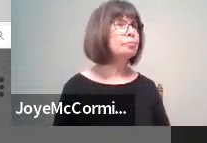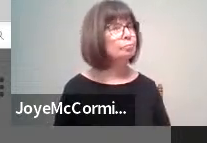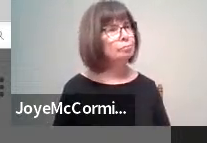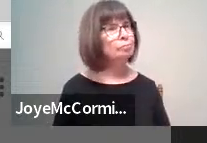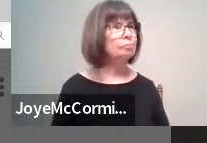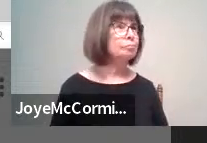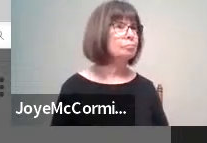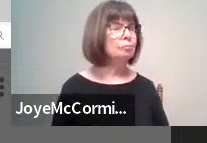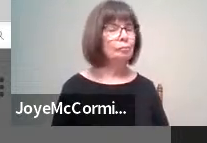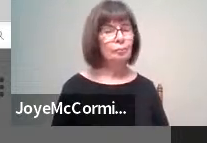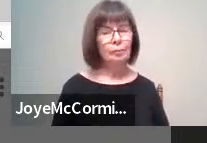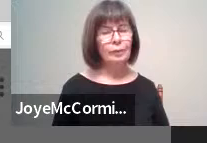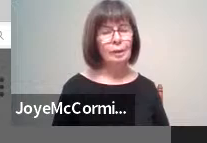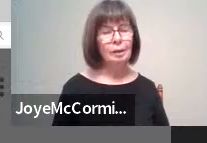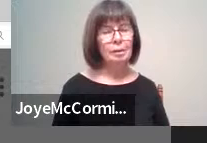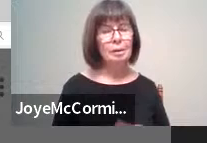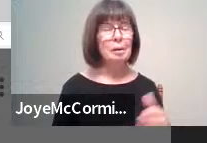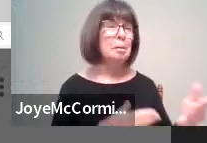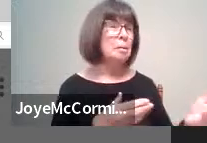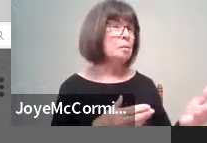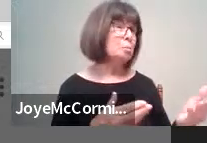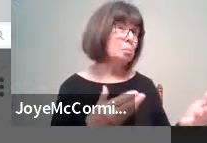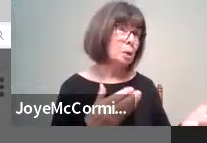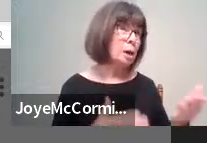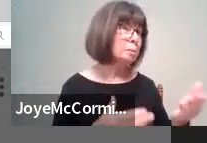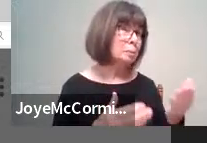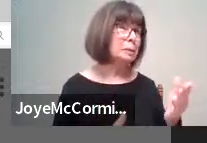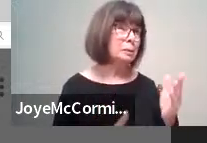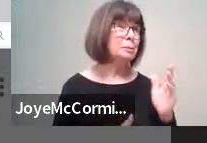a probability you may need a second booster,